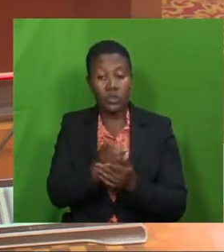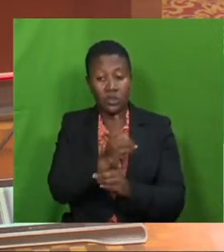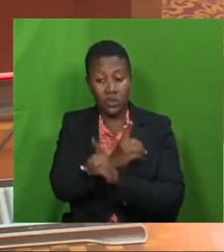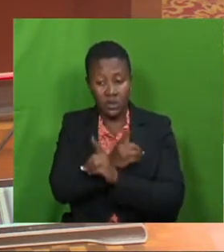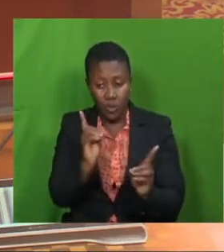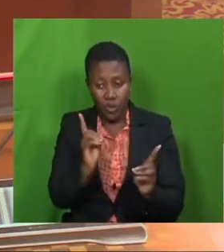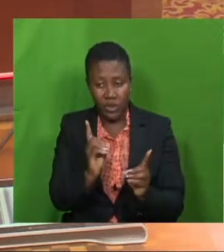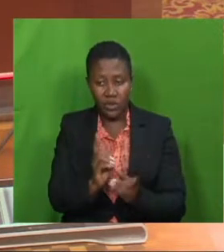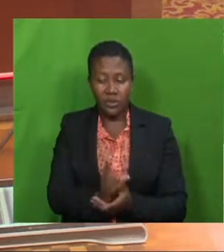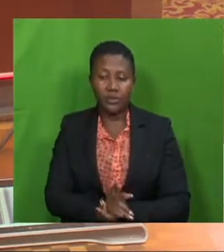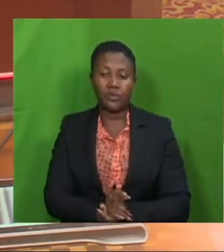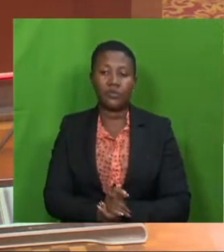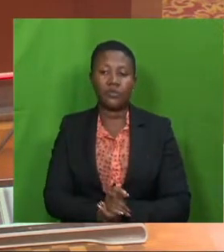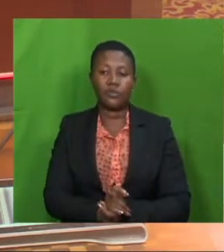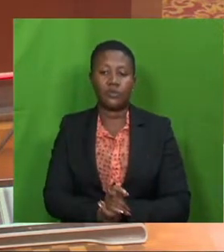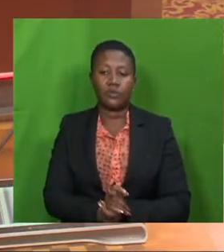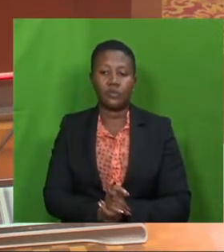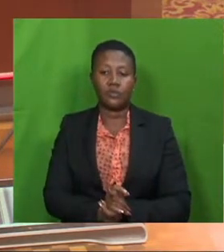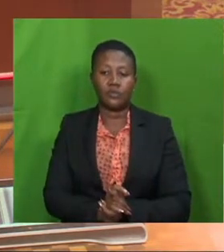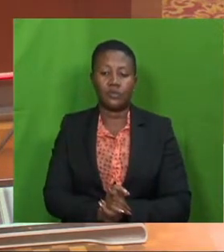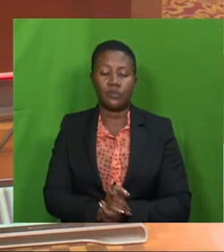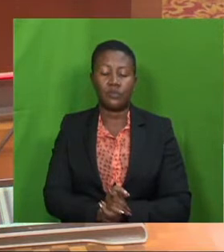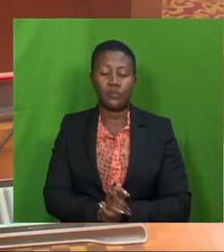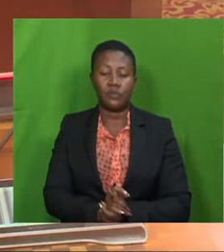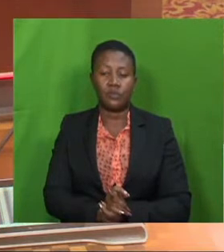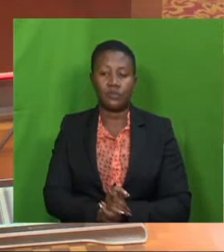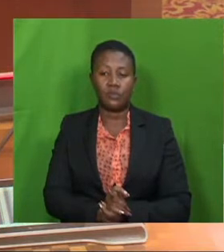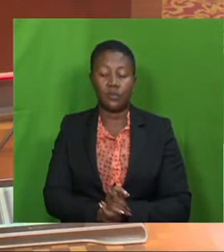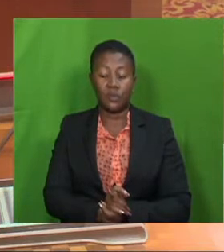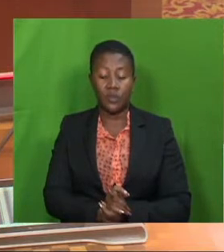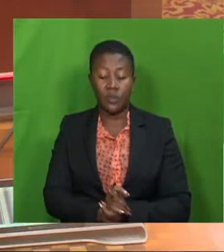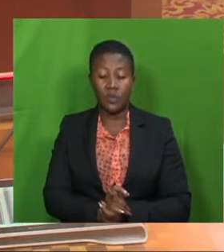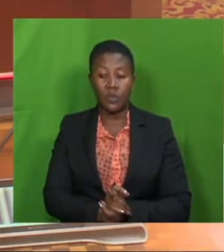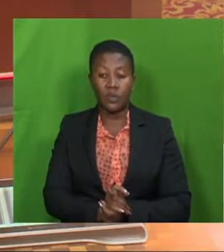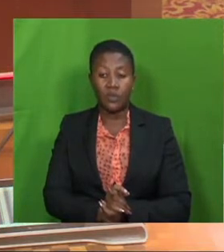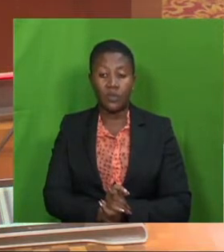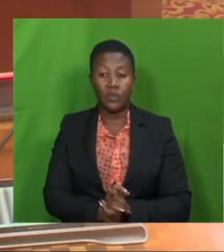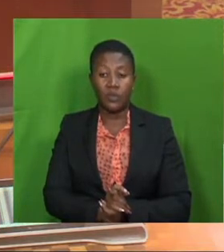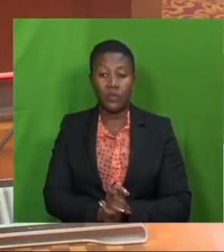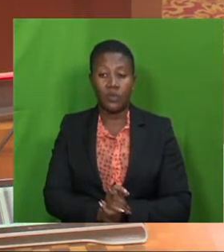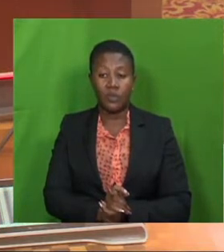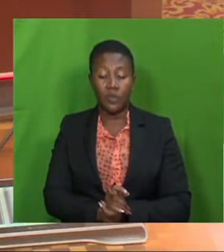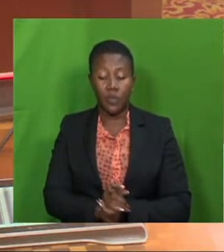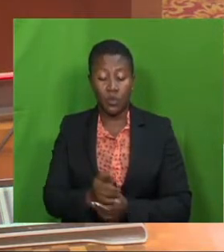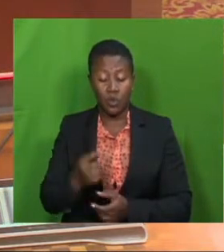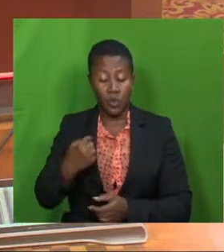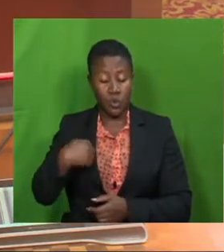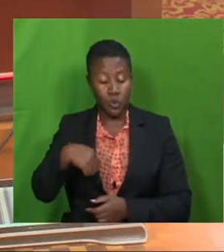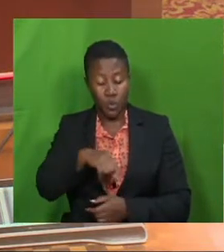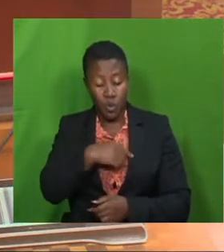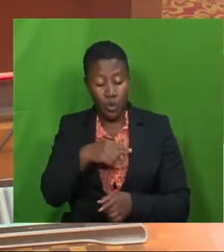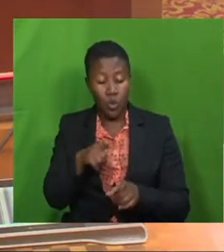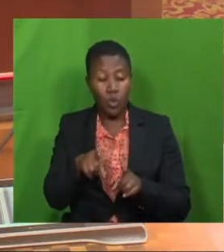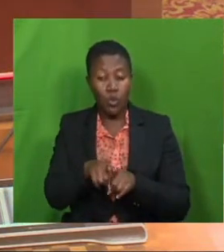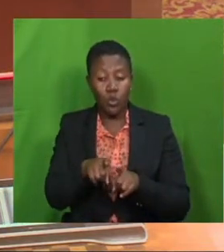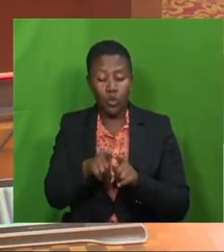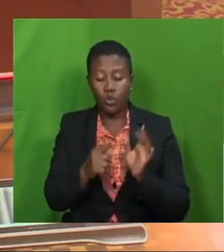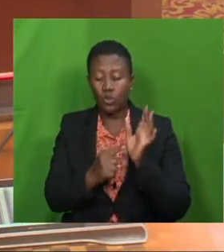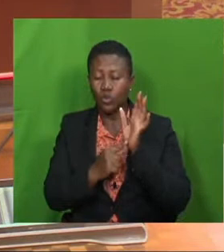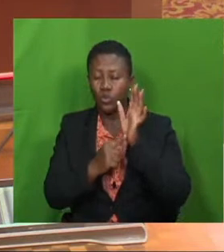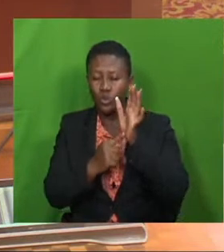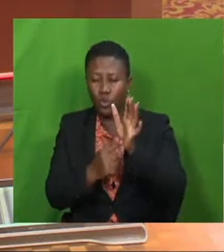Speaker, as a House and by our conduct, we have also